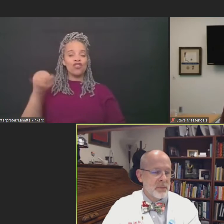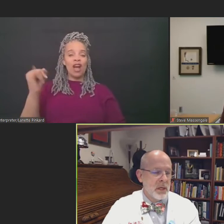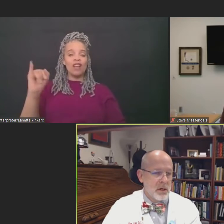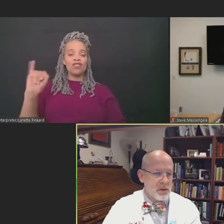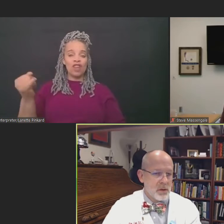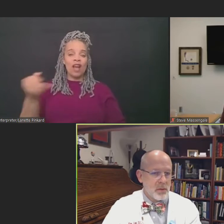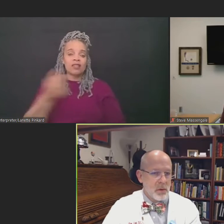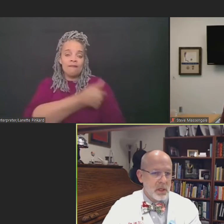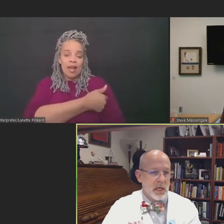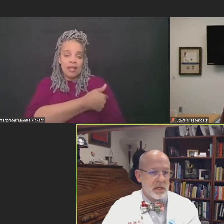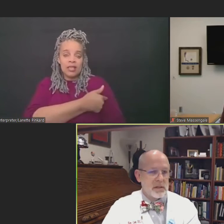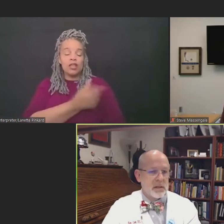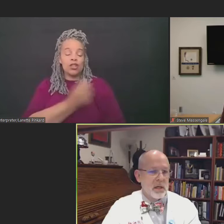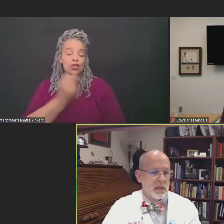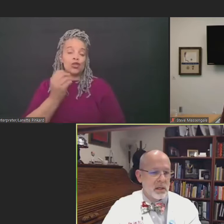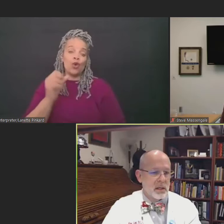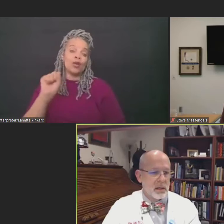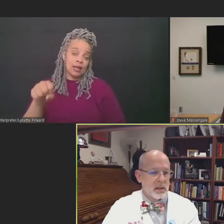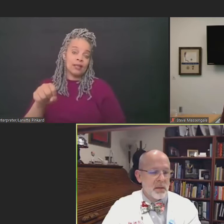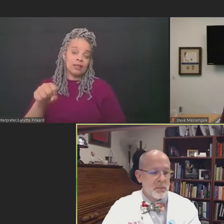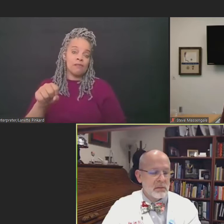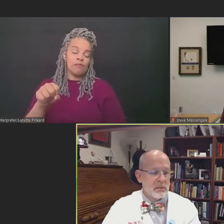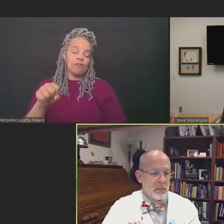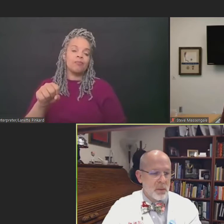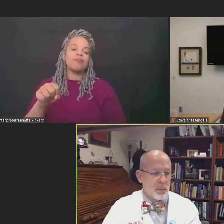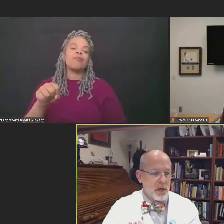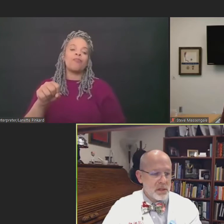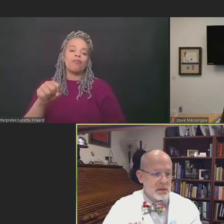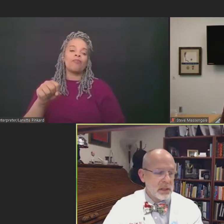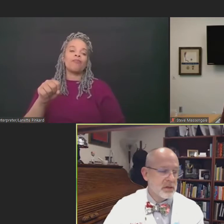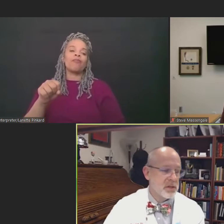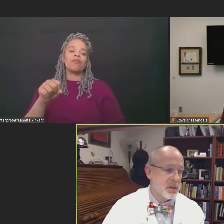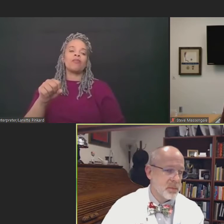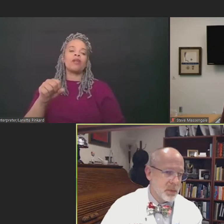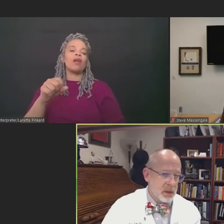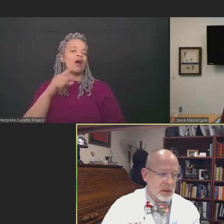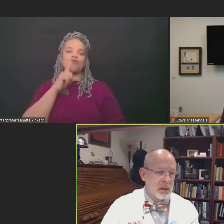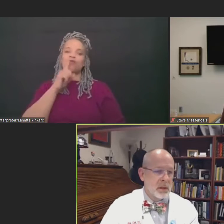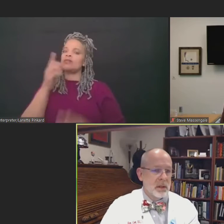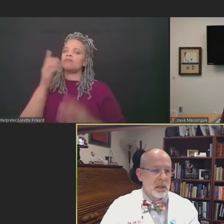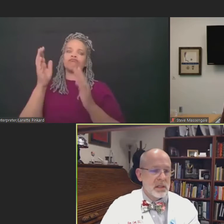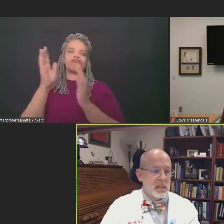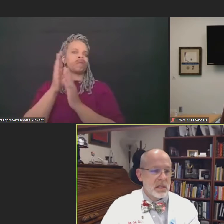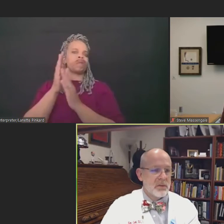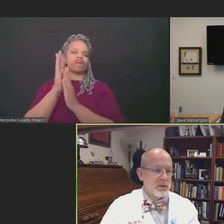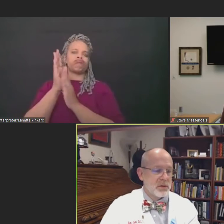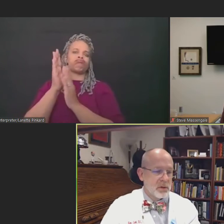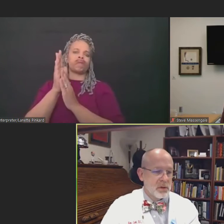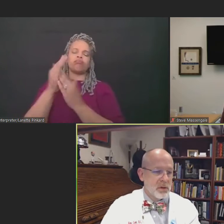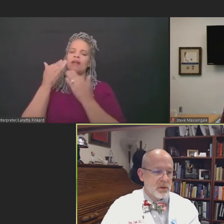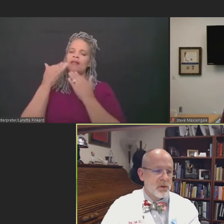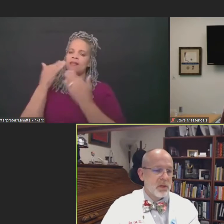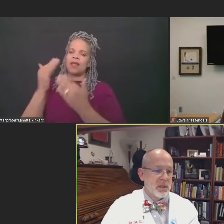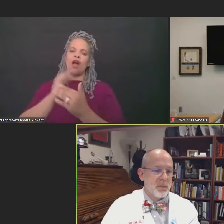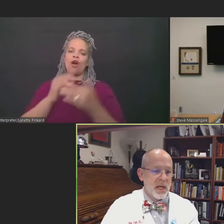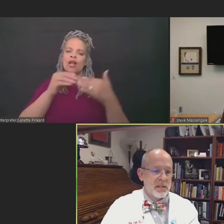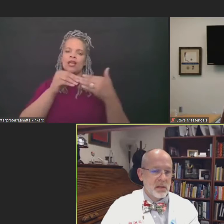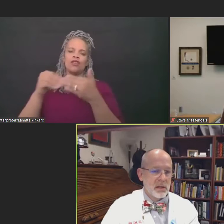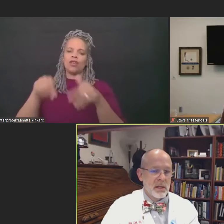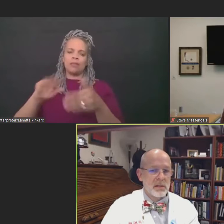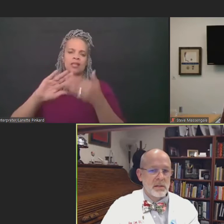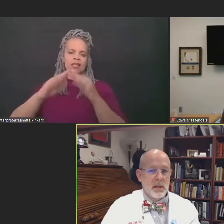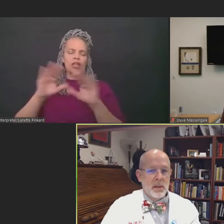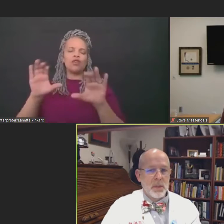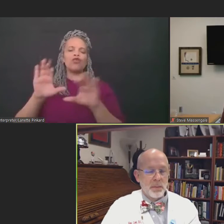vaccine. So yes, let me praise our leadership in the city for doing their best,